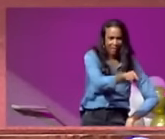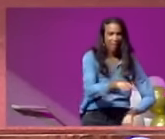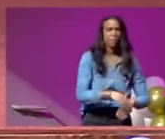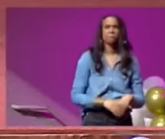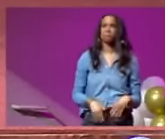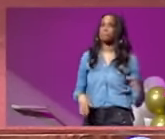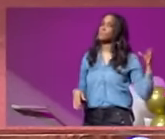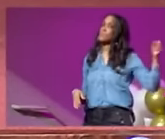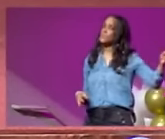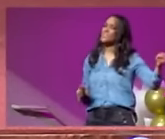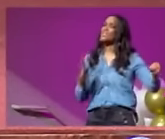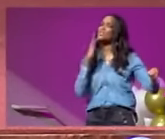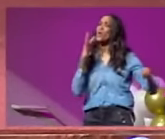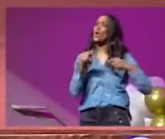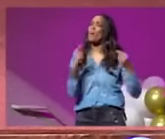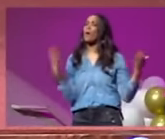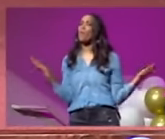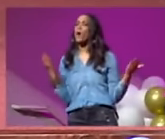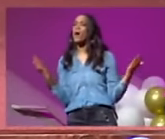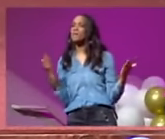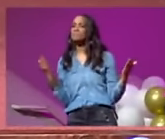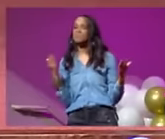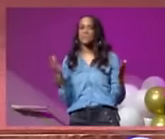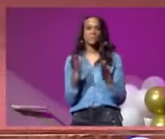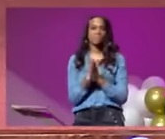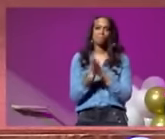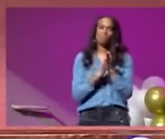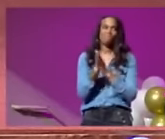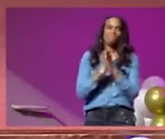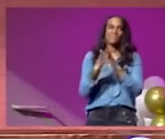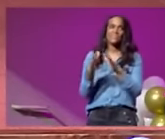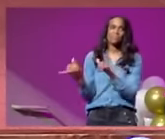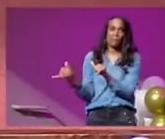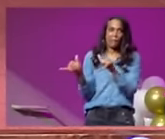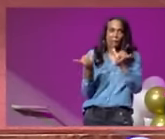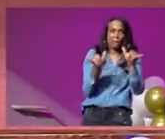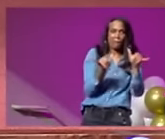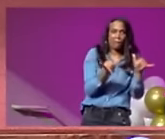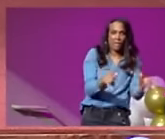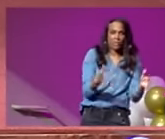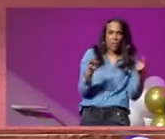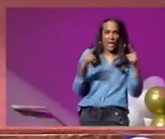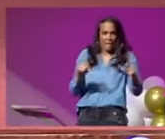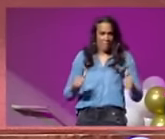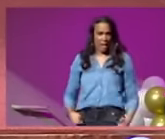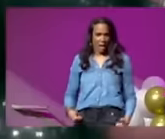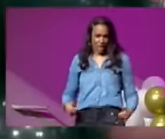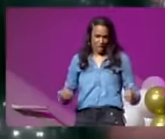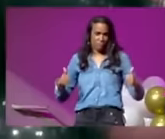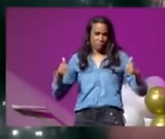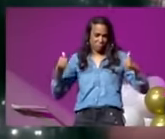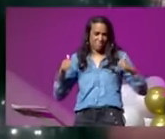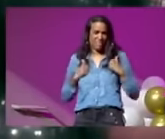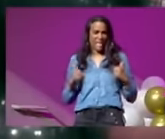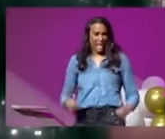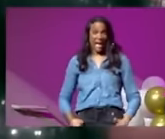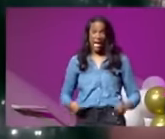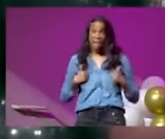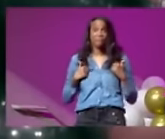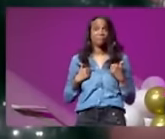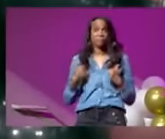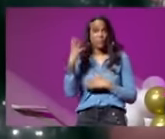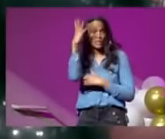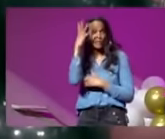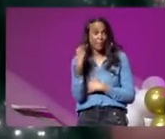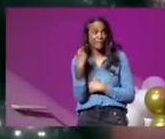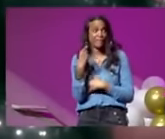real sense, he's talking about the contradictions that occur in this thing called life. Life is filled